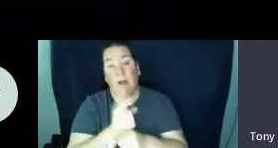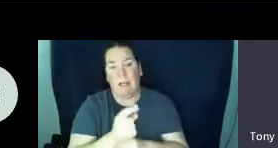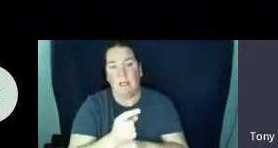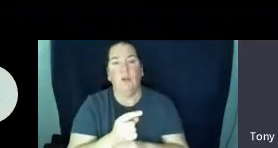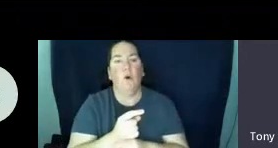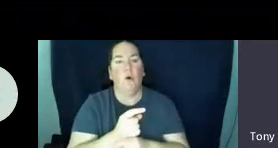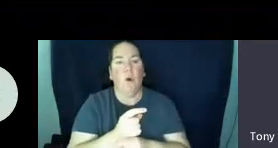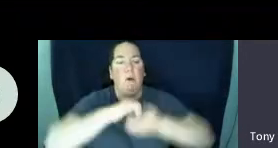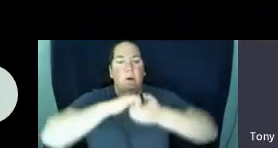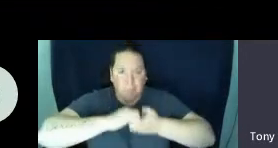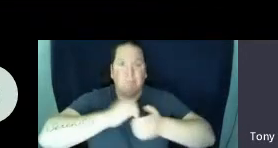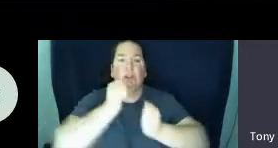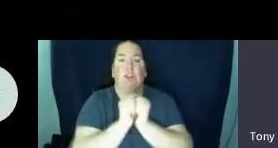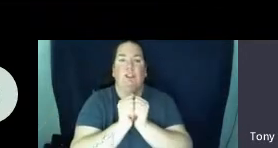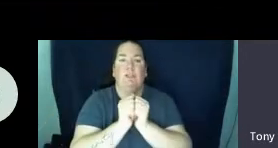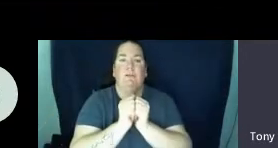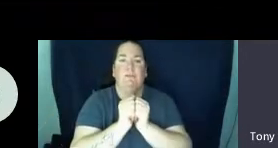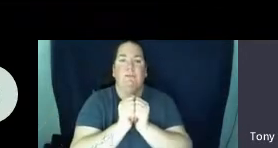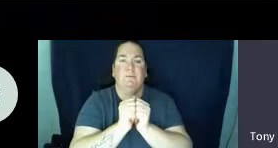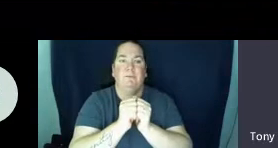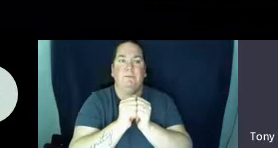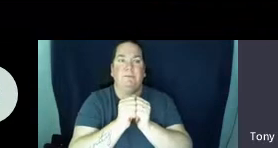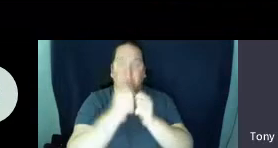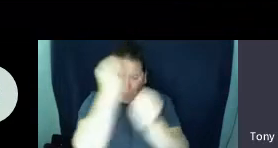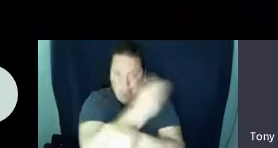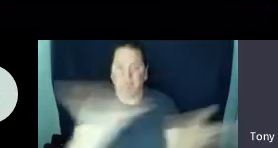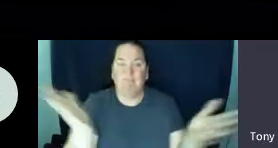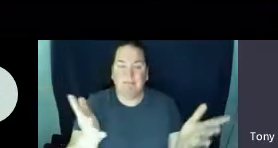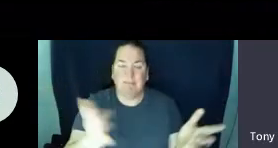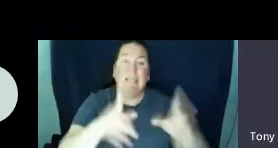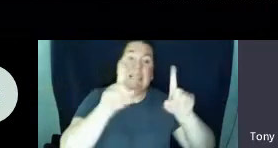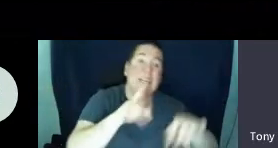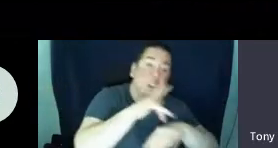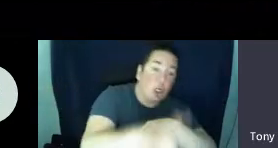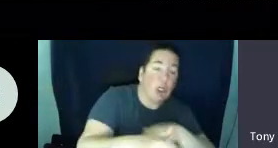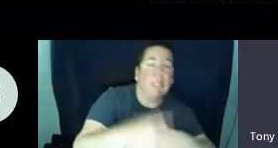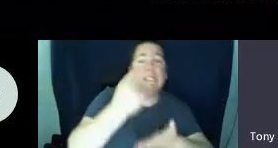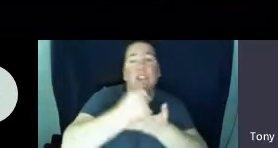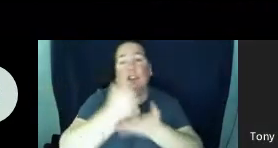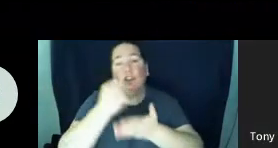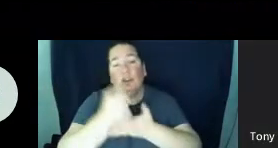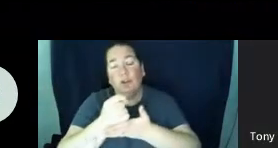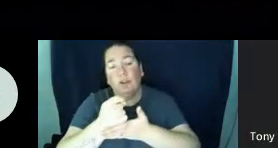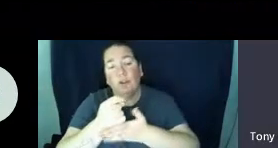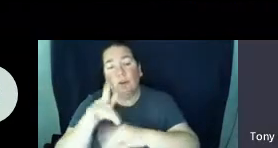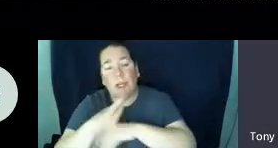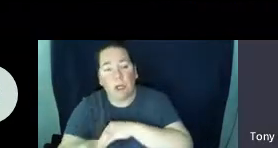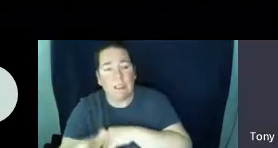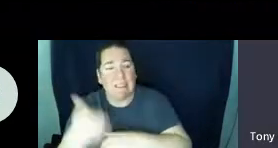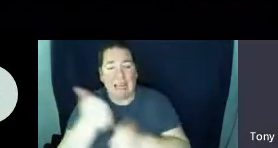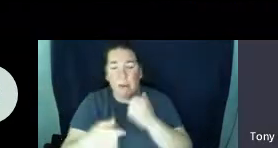that information. Just, test early, treat early. Does anyone from comms know the answer to that?